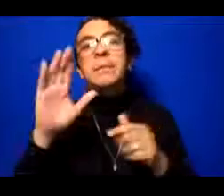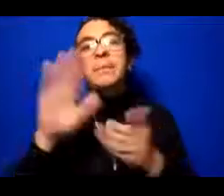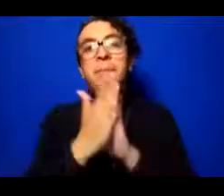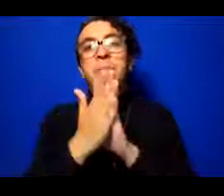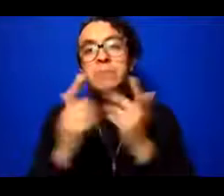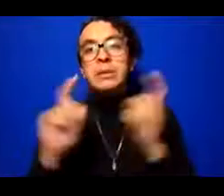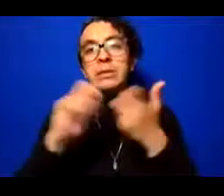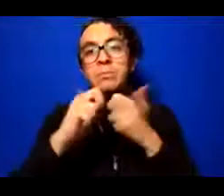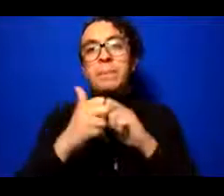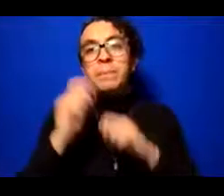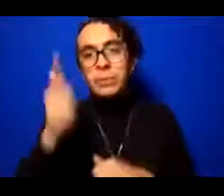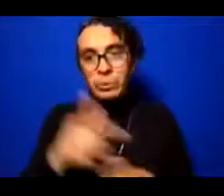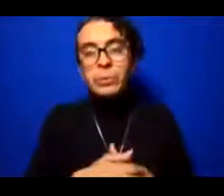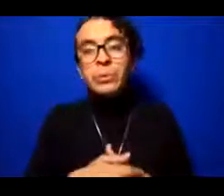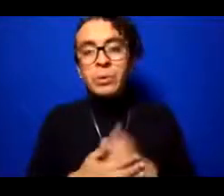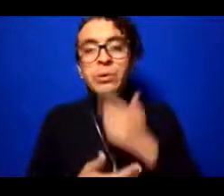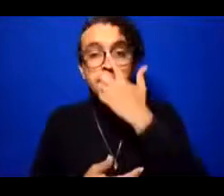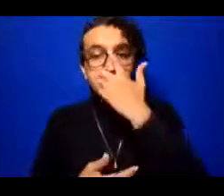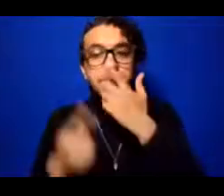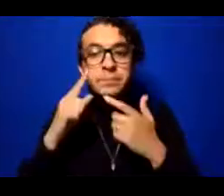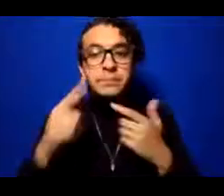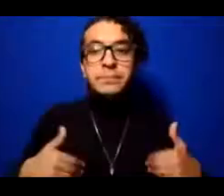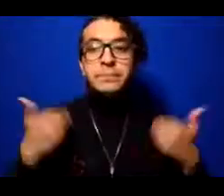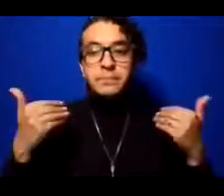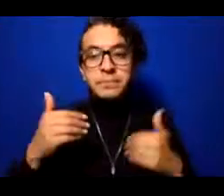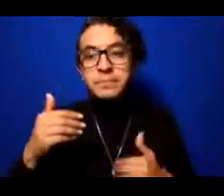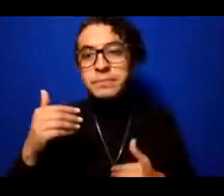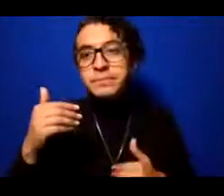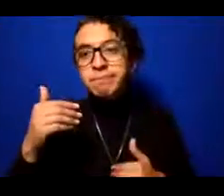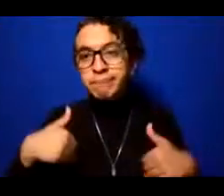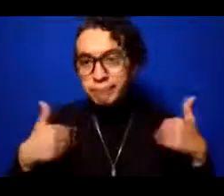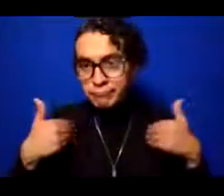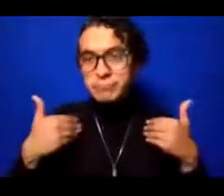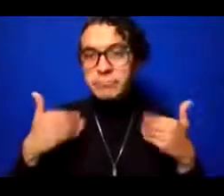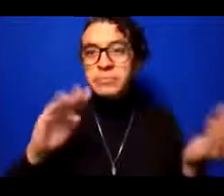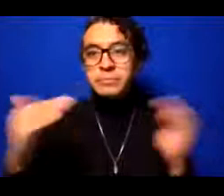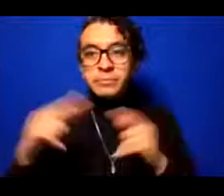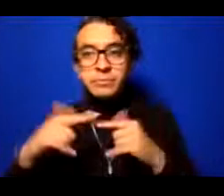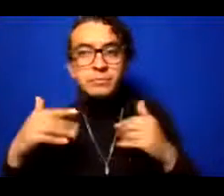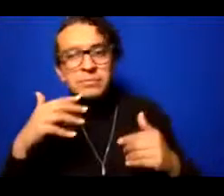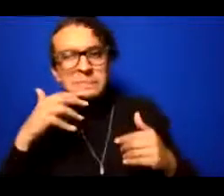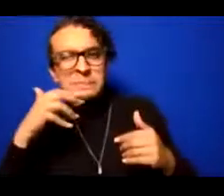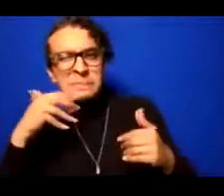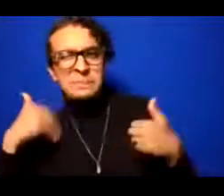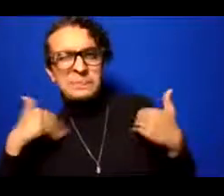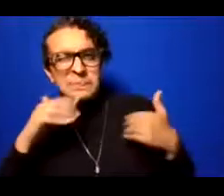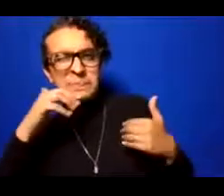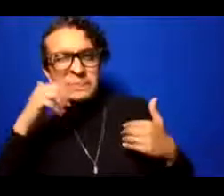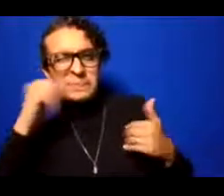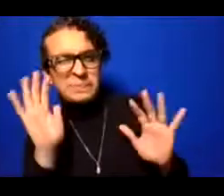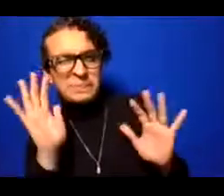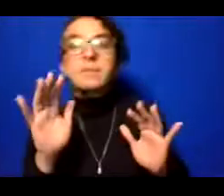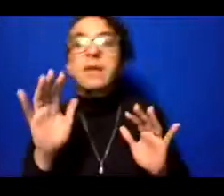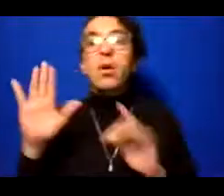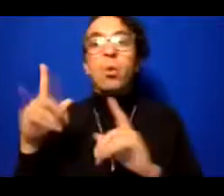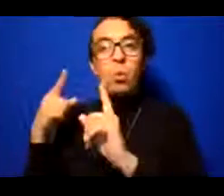because for younger teens and older teens in particular, their goal is supposed to